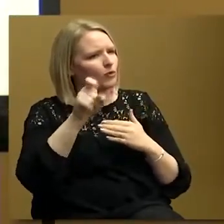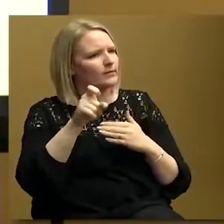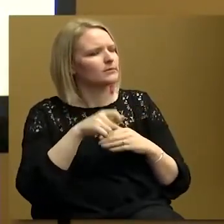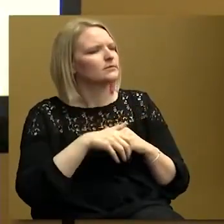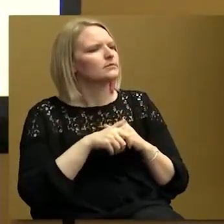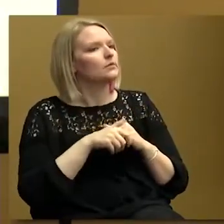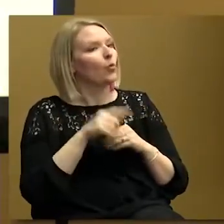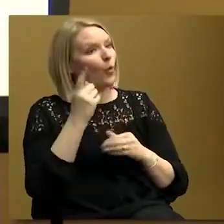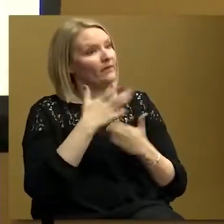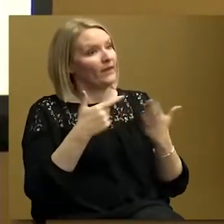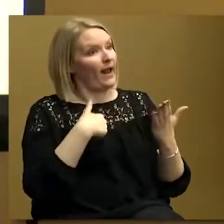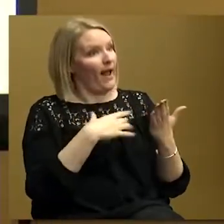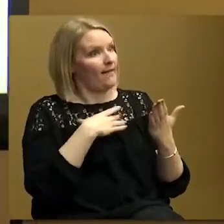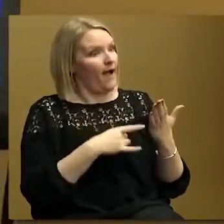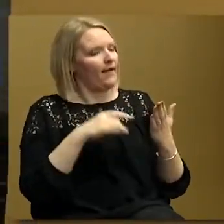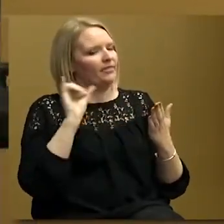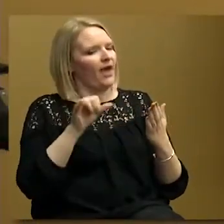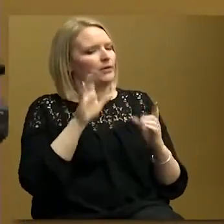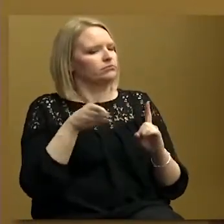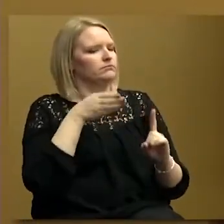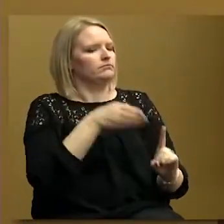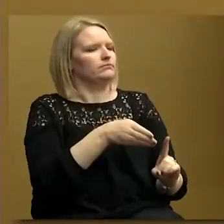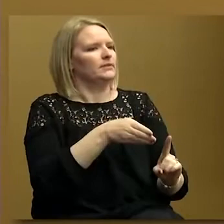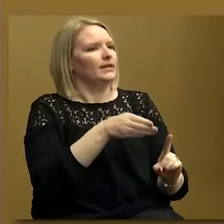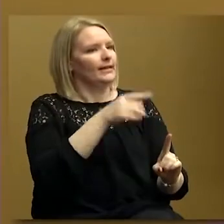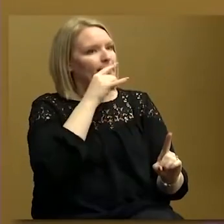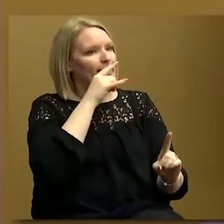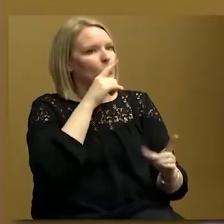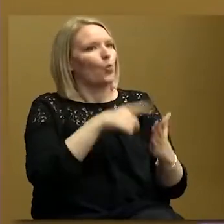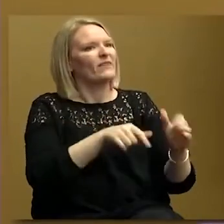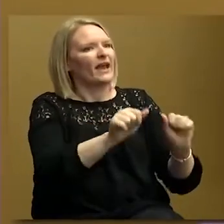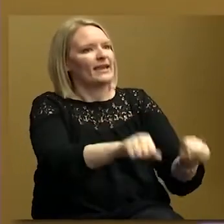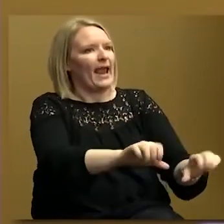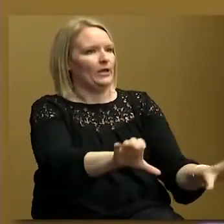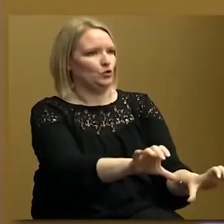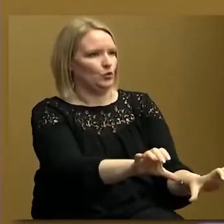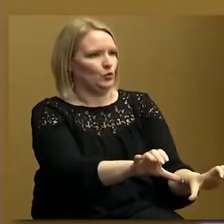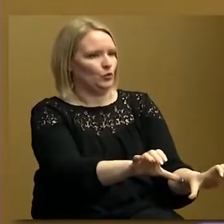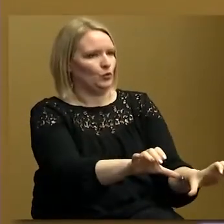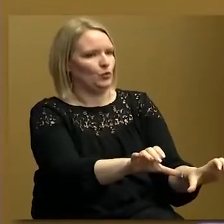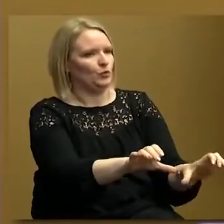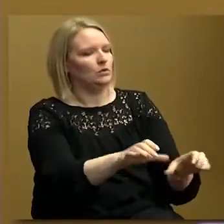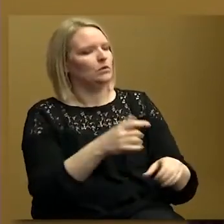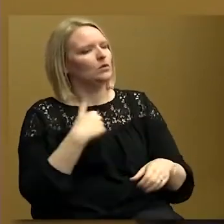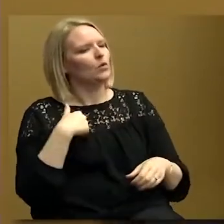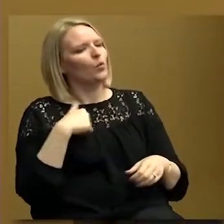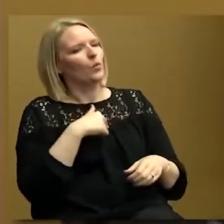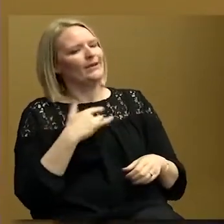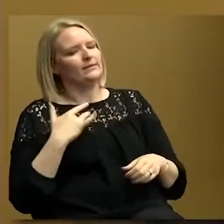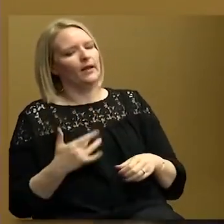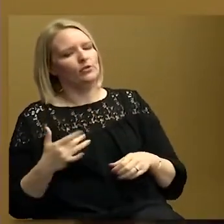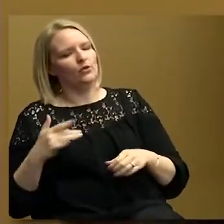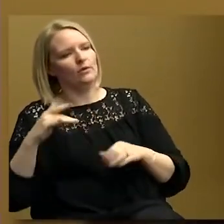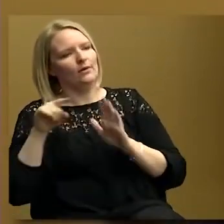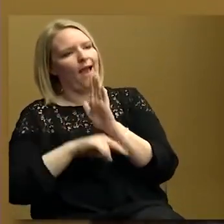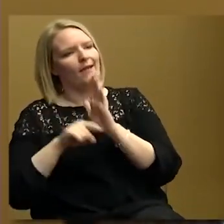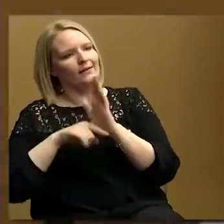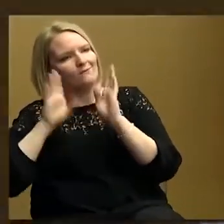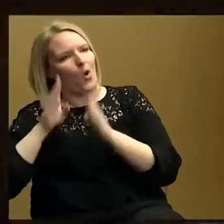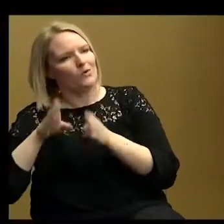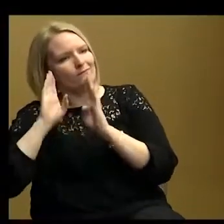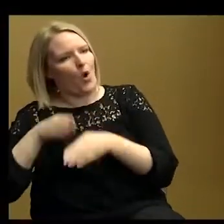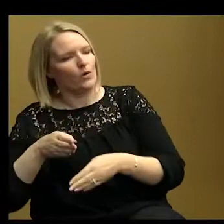about it is it focuses on what kids can do. And in special ed, what do? We always focus on what they can't do,